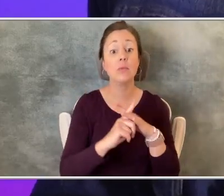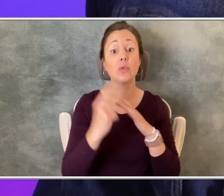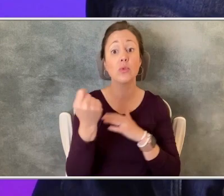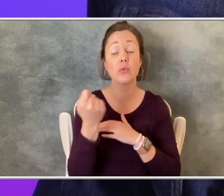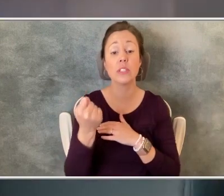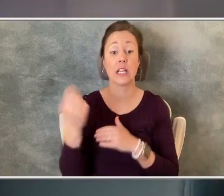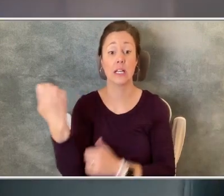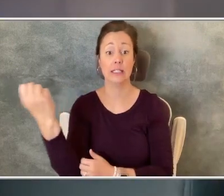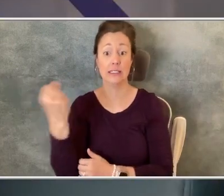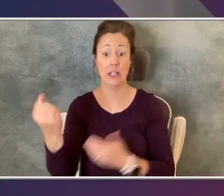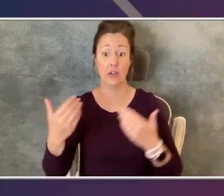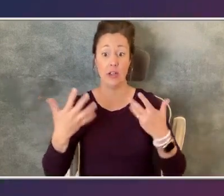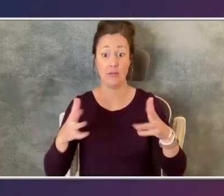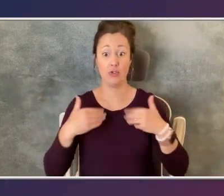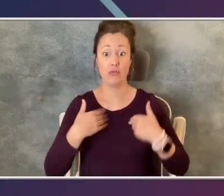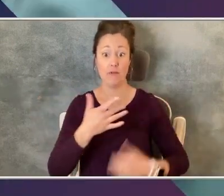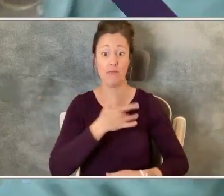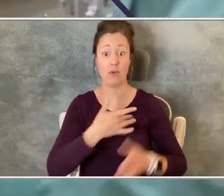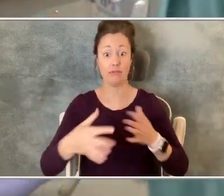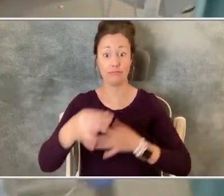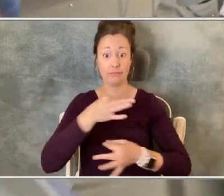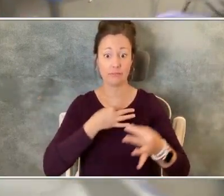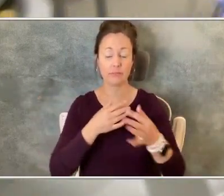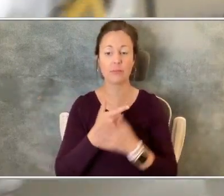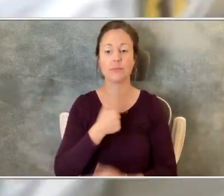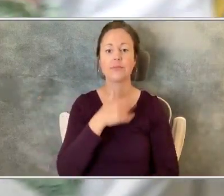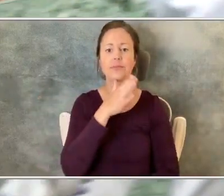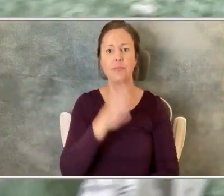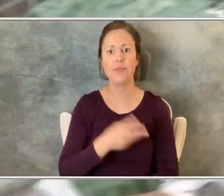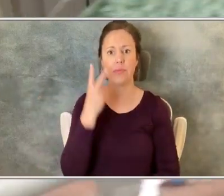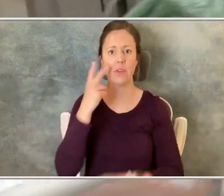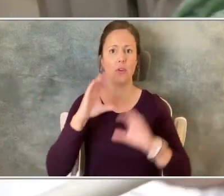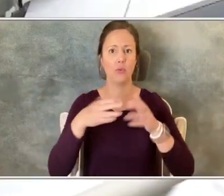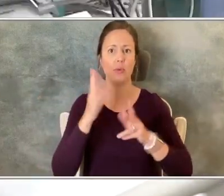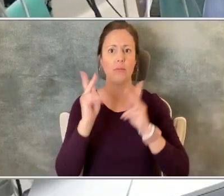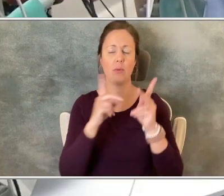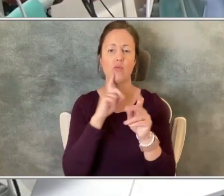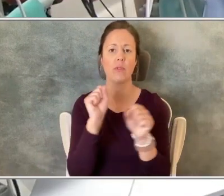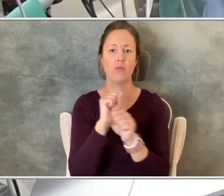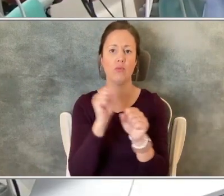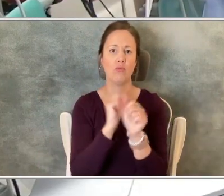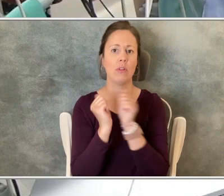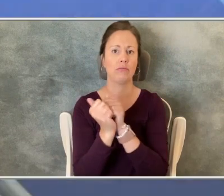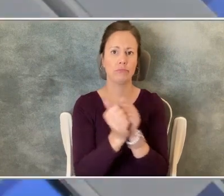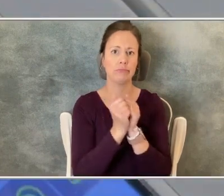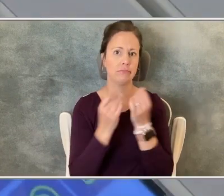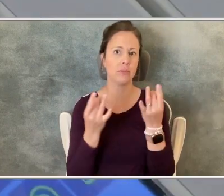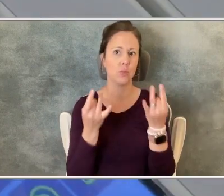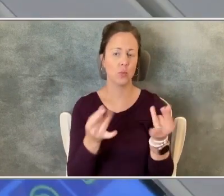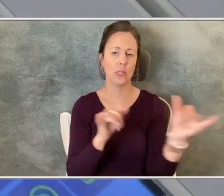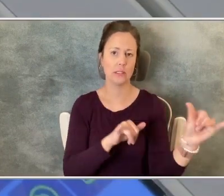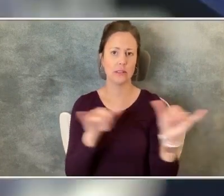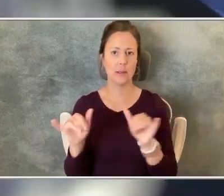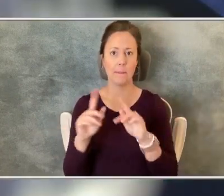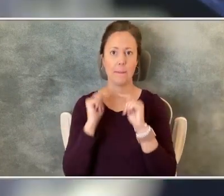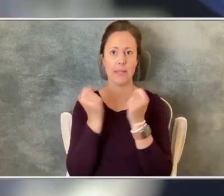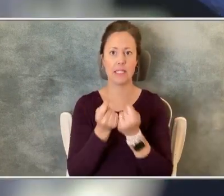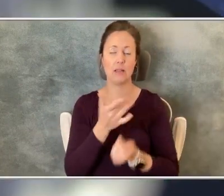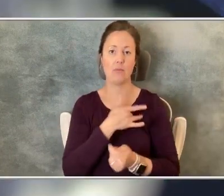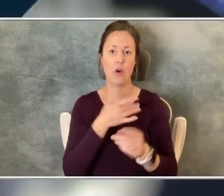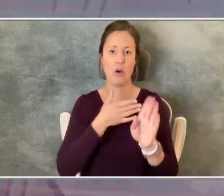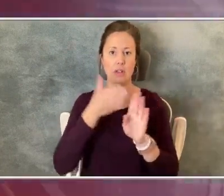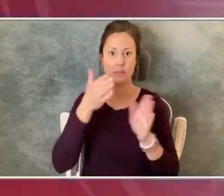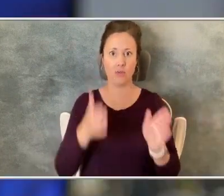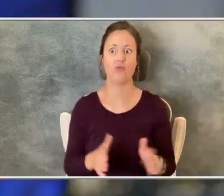had a heart in me. I have never seen a group of people work together so good as this team of heart specialists. I mean, it's